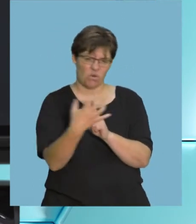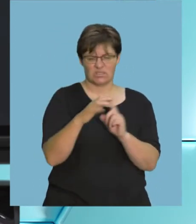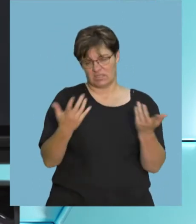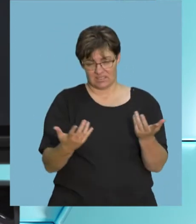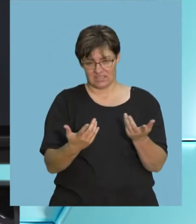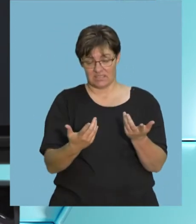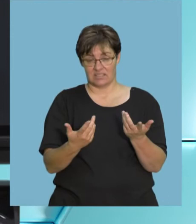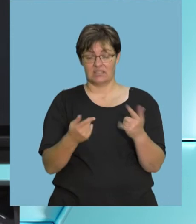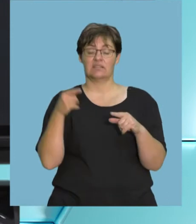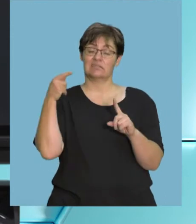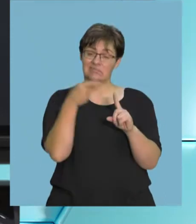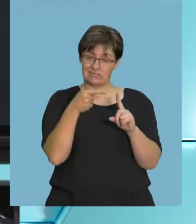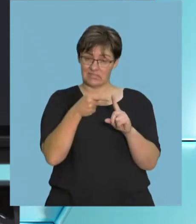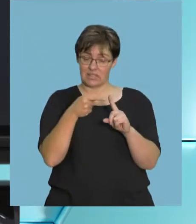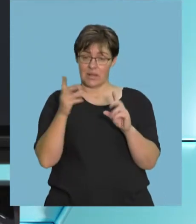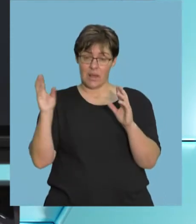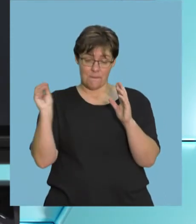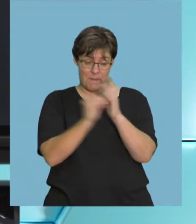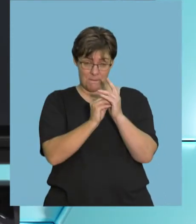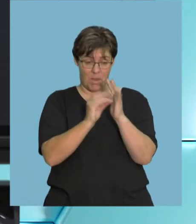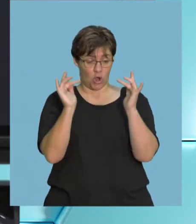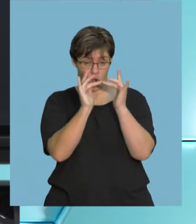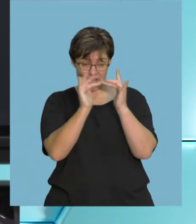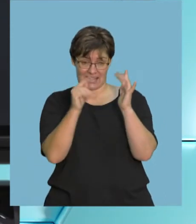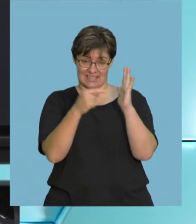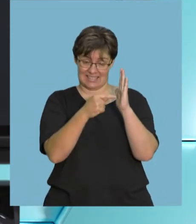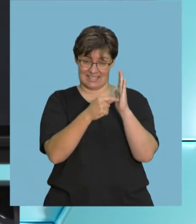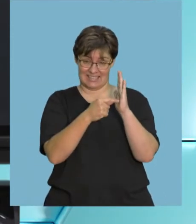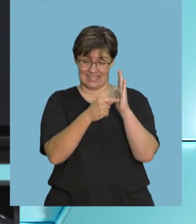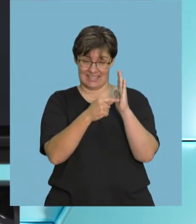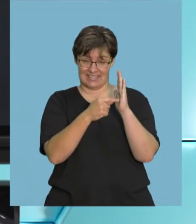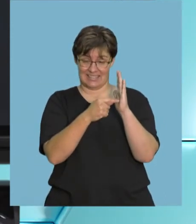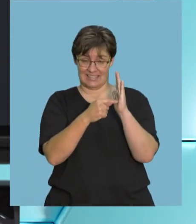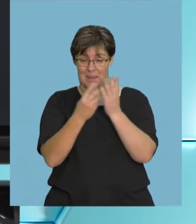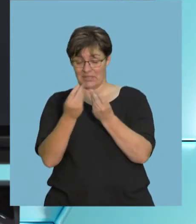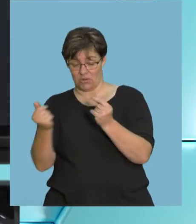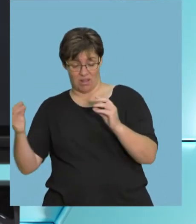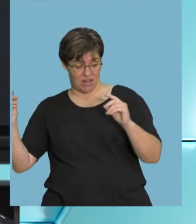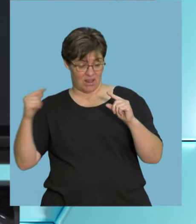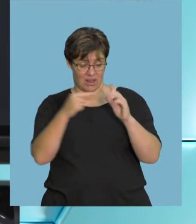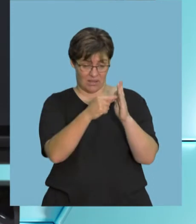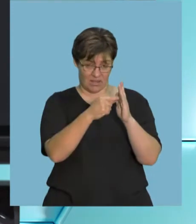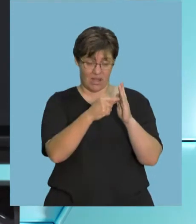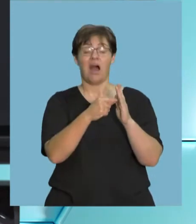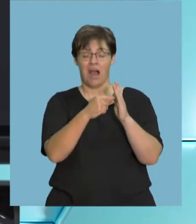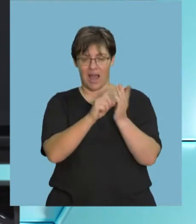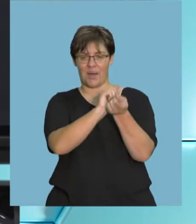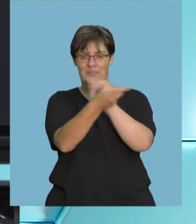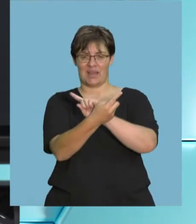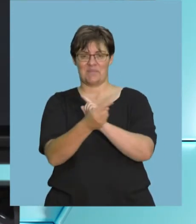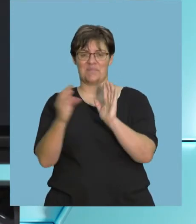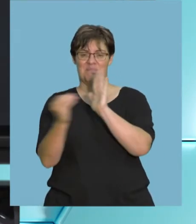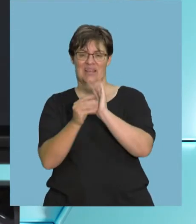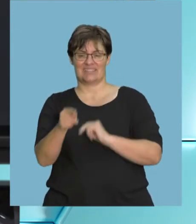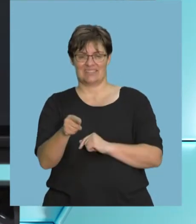magnetic forces, and forces. So the moment that magnetic material is in contact with a magnet, it becomes